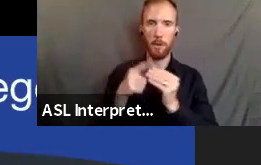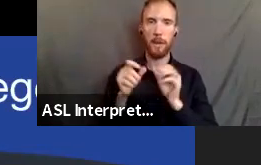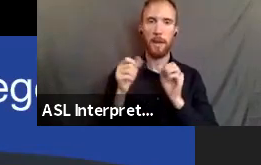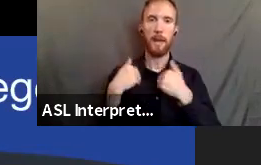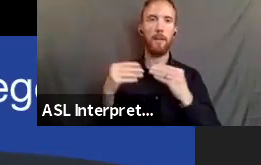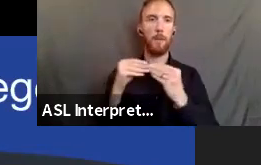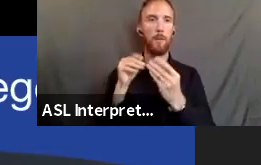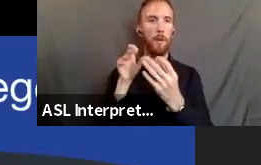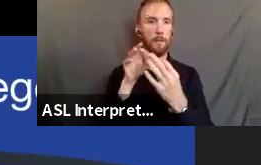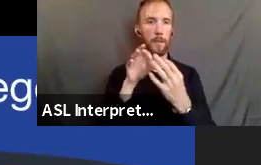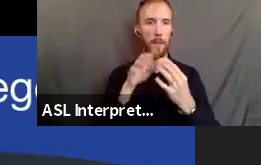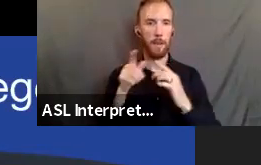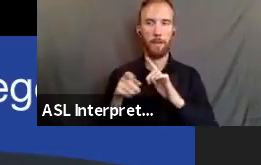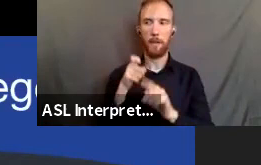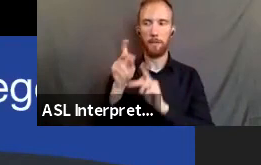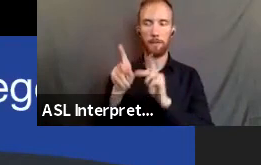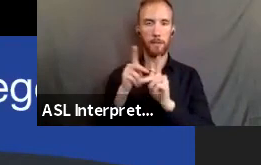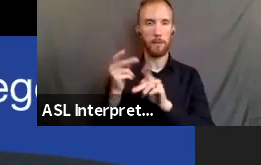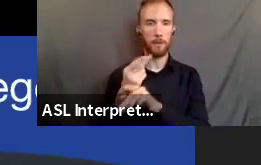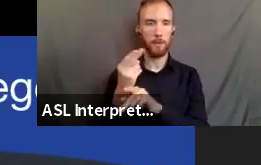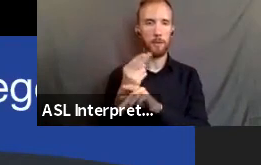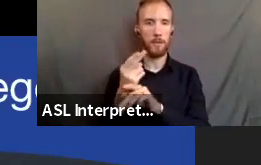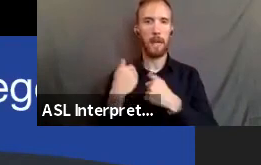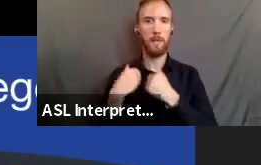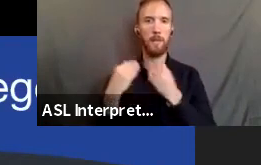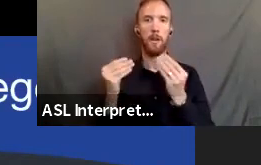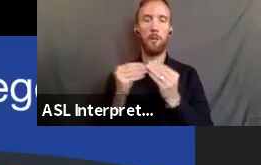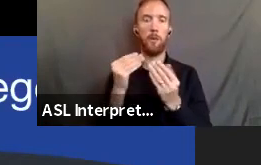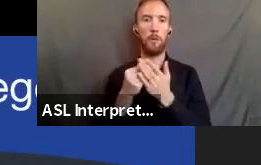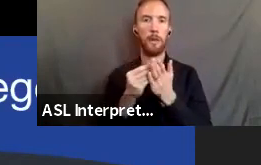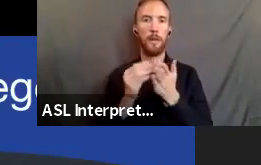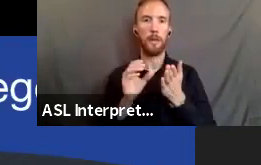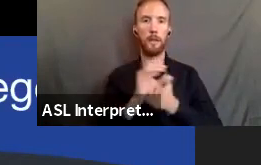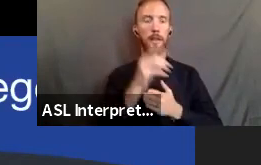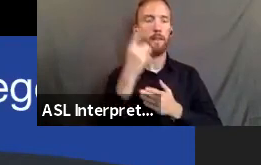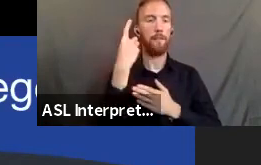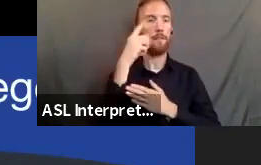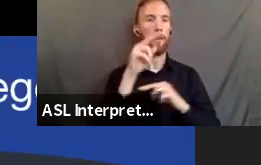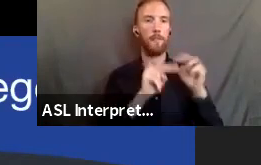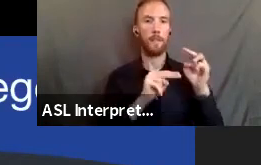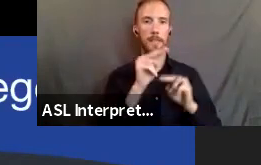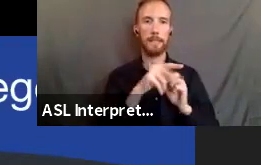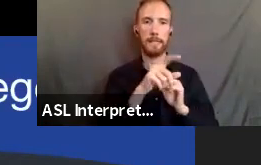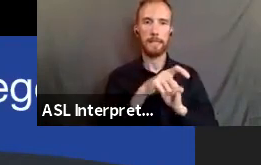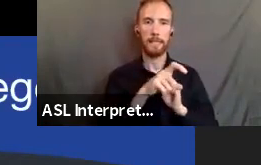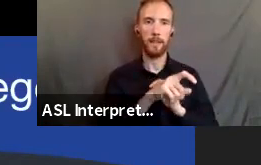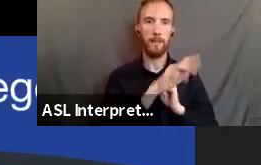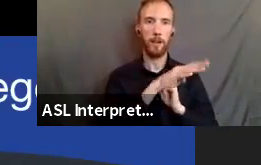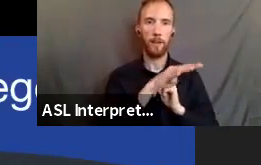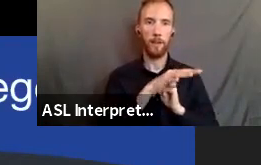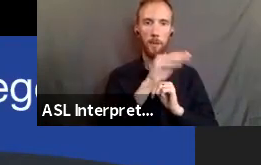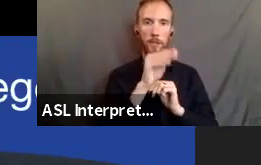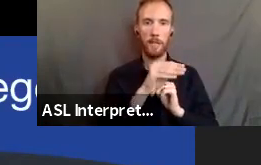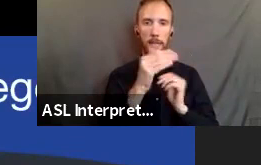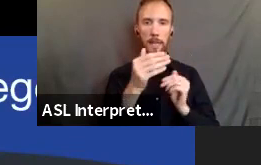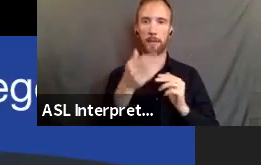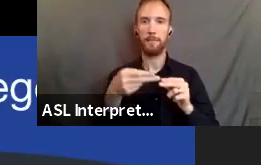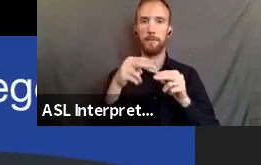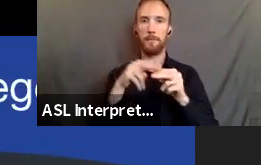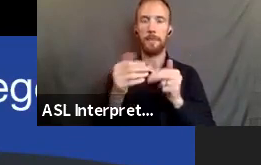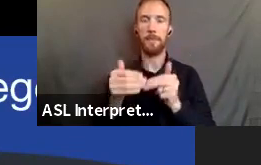dollars allocated to the facility needs category from 44 to 52 of the proposed capital